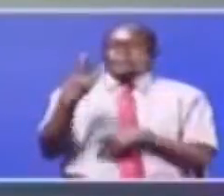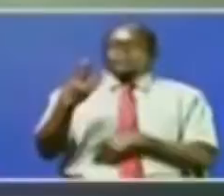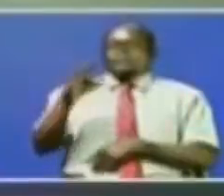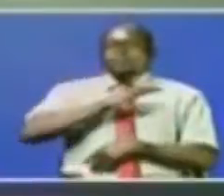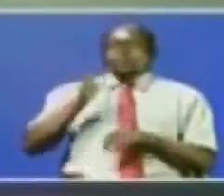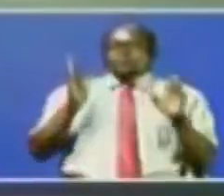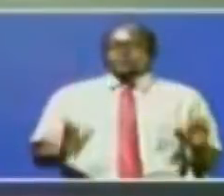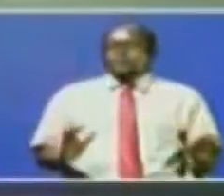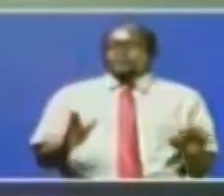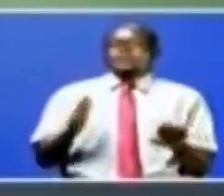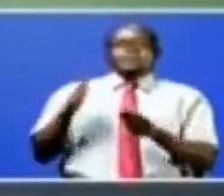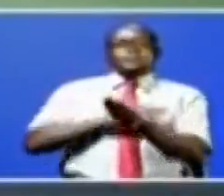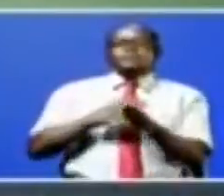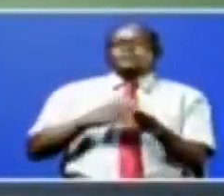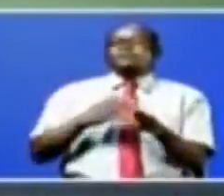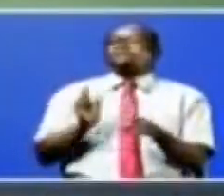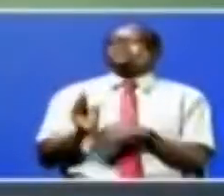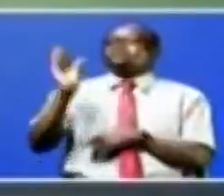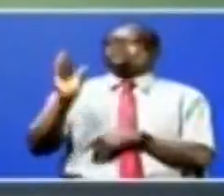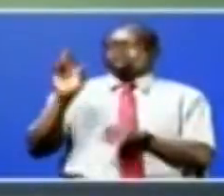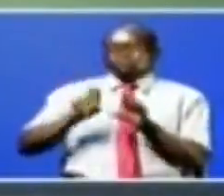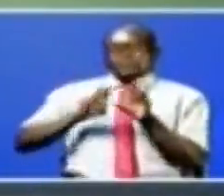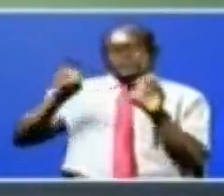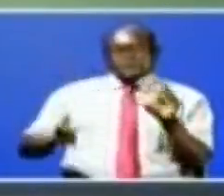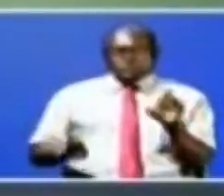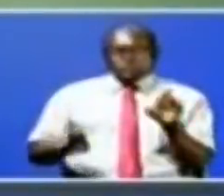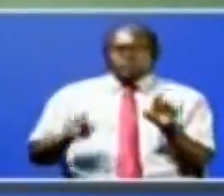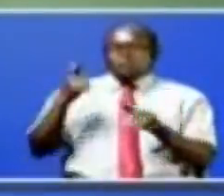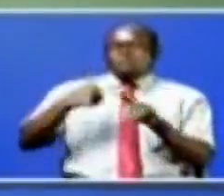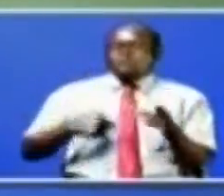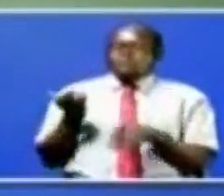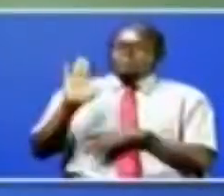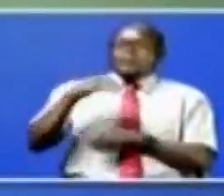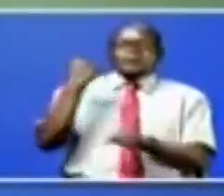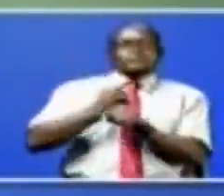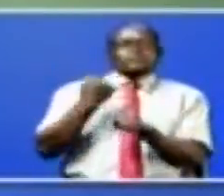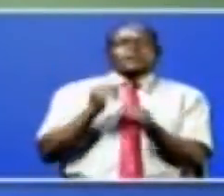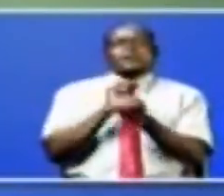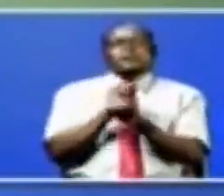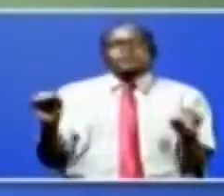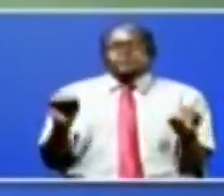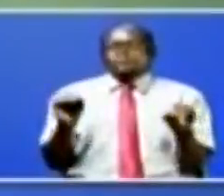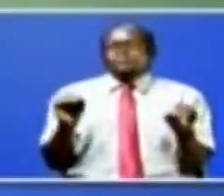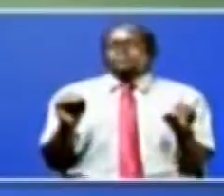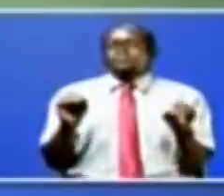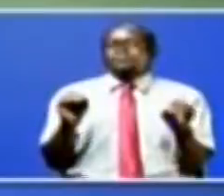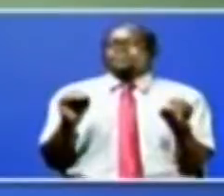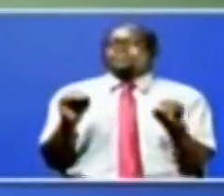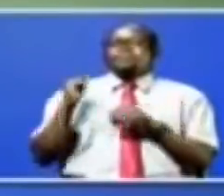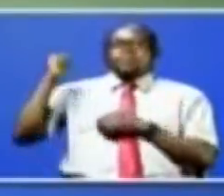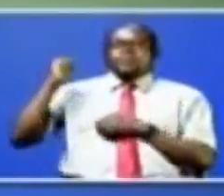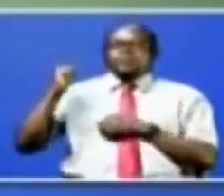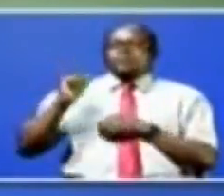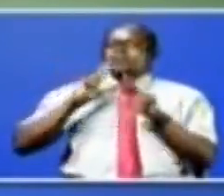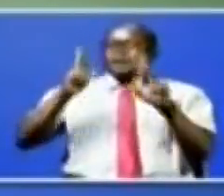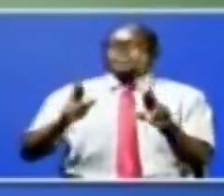commissioners who had filed an affidavit of resignation from returning to work. And as our senior political affairs